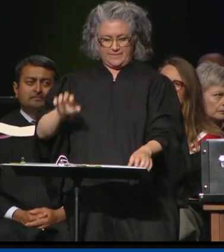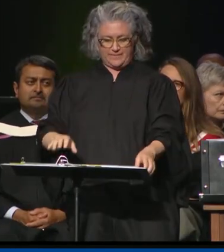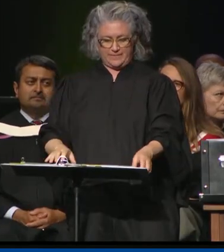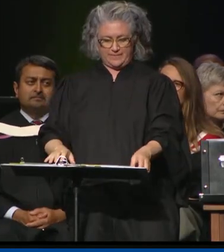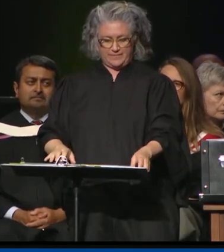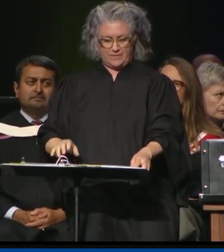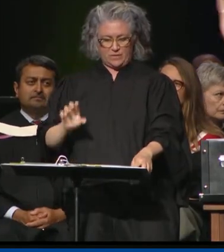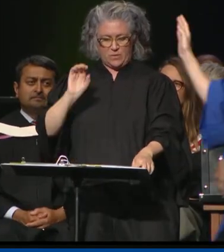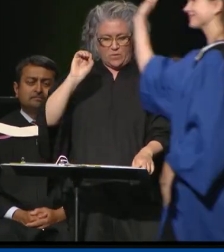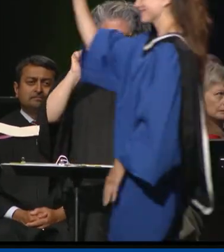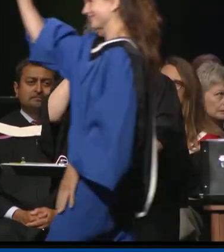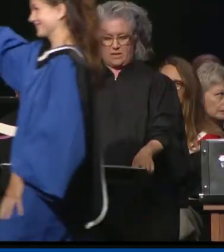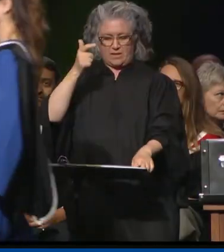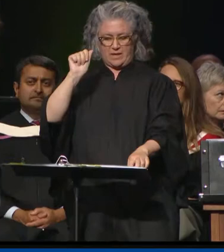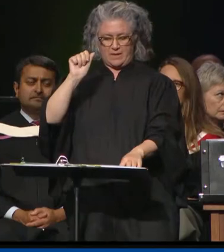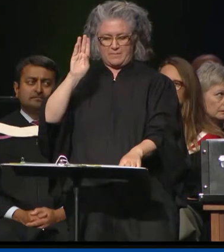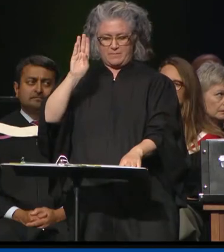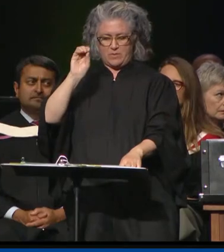Olga Bobko.